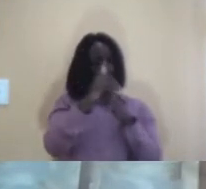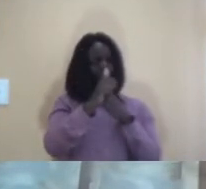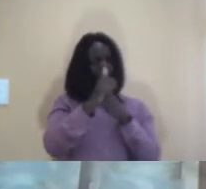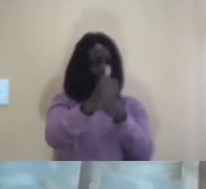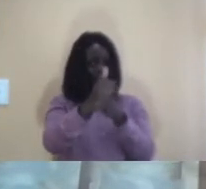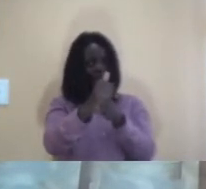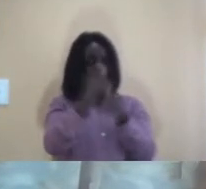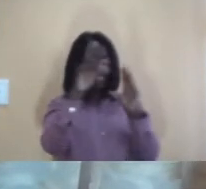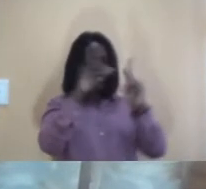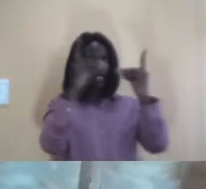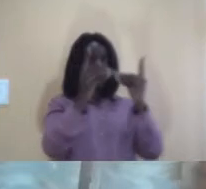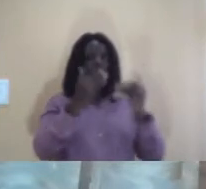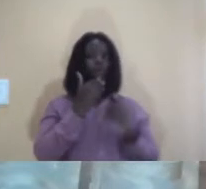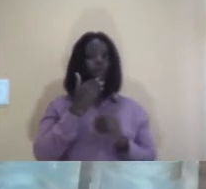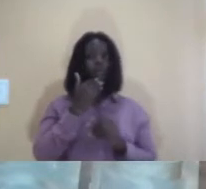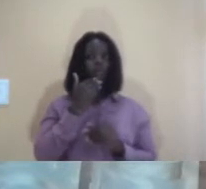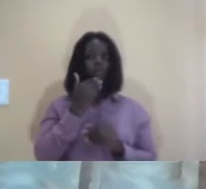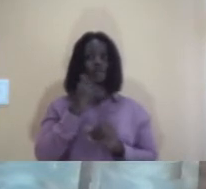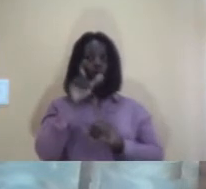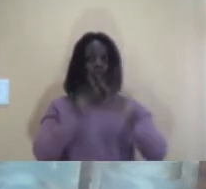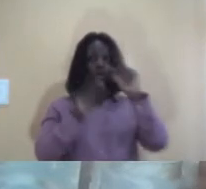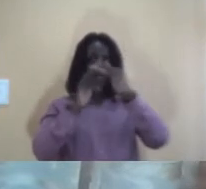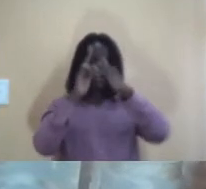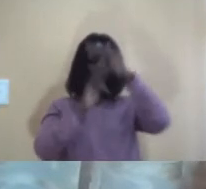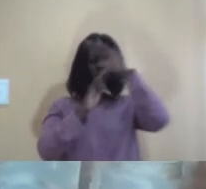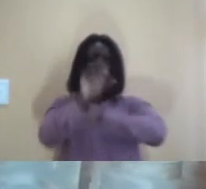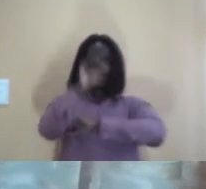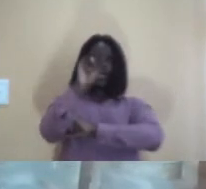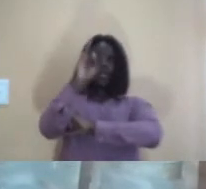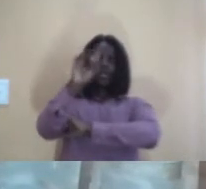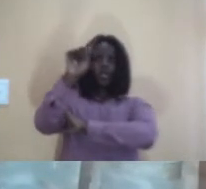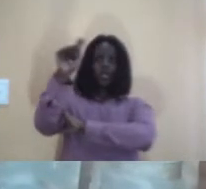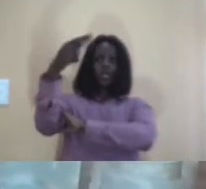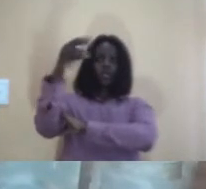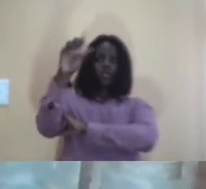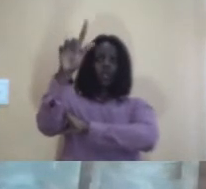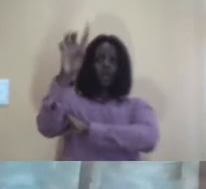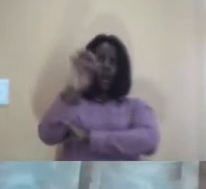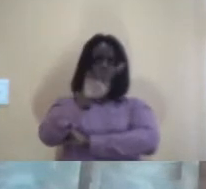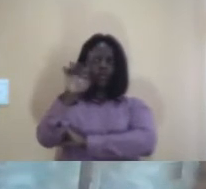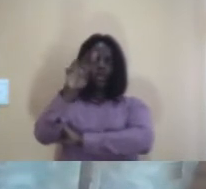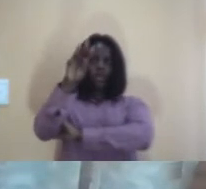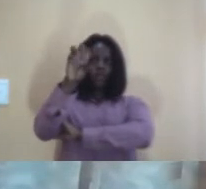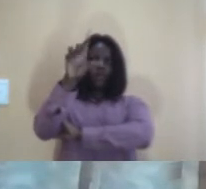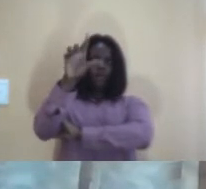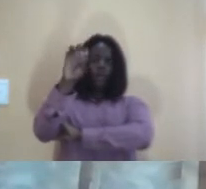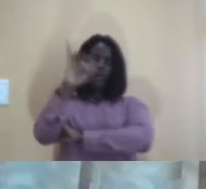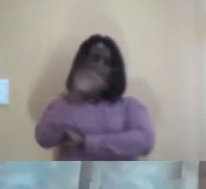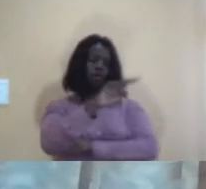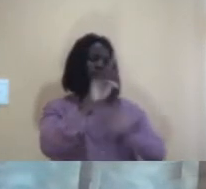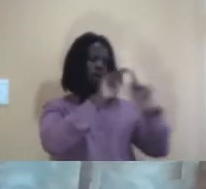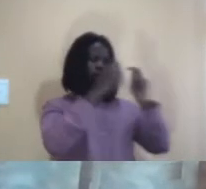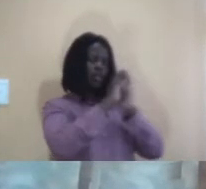the stewardship of Honorable Sithole Moloi and her team, is faced